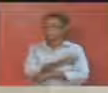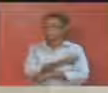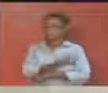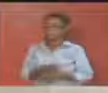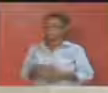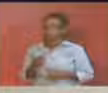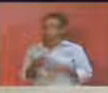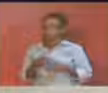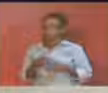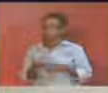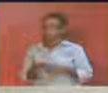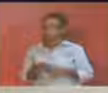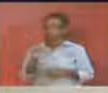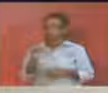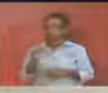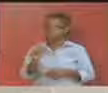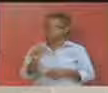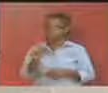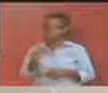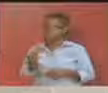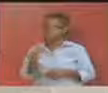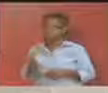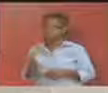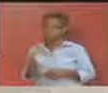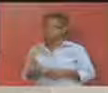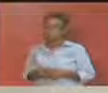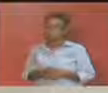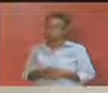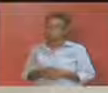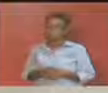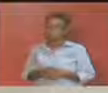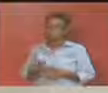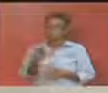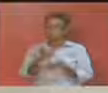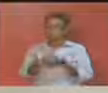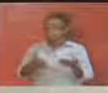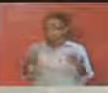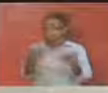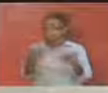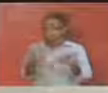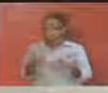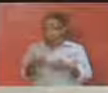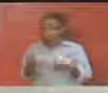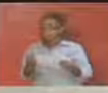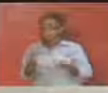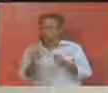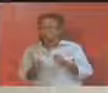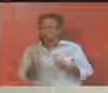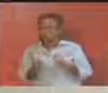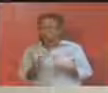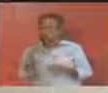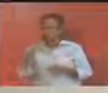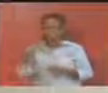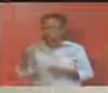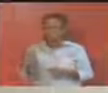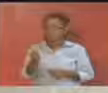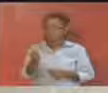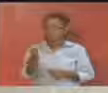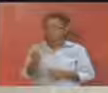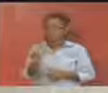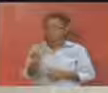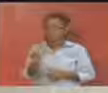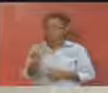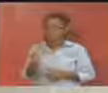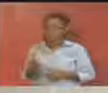saw only yesterday. Does this create more anxiety and perhaps a heightened level of uncertainty among